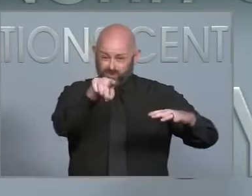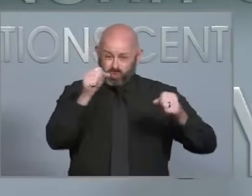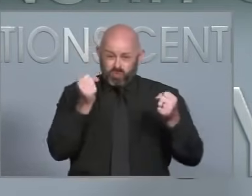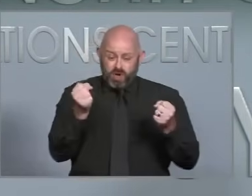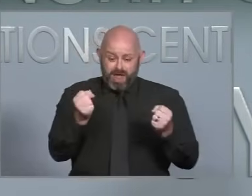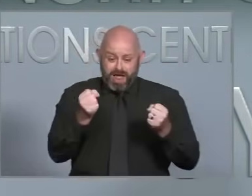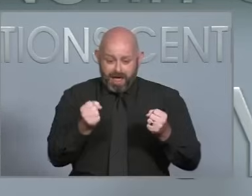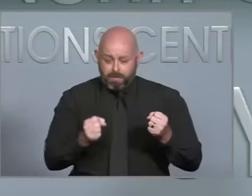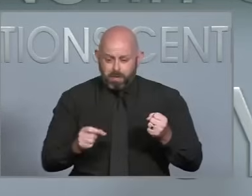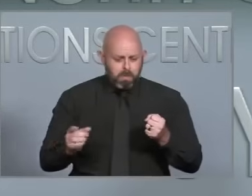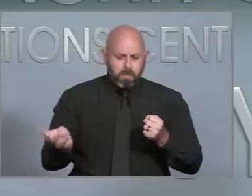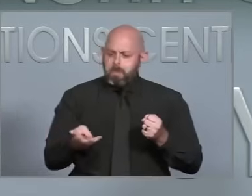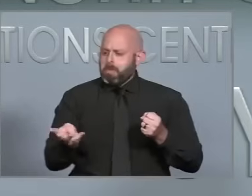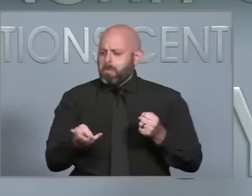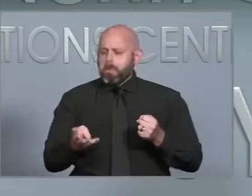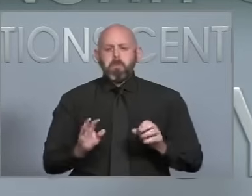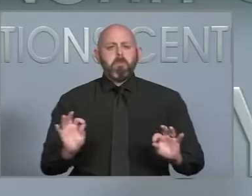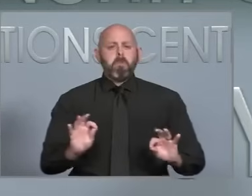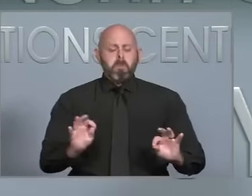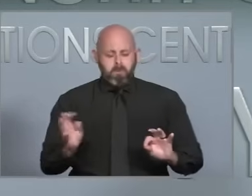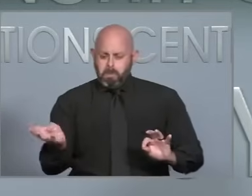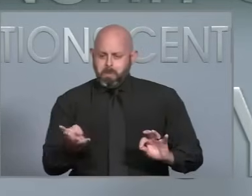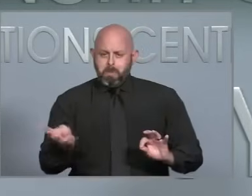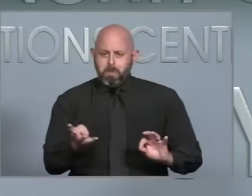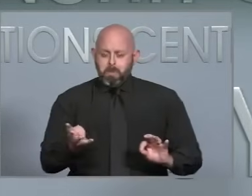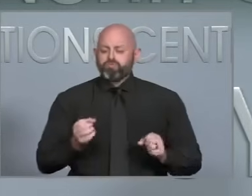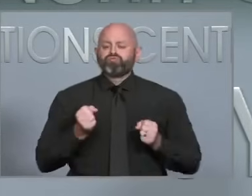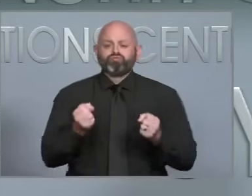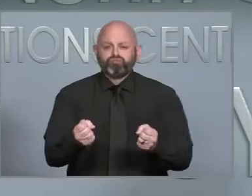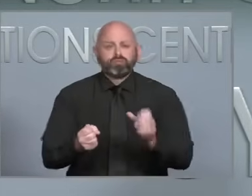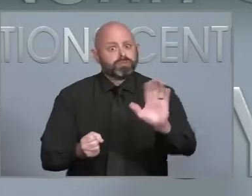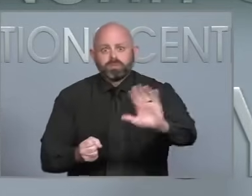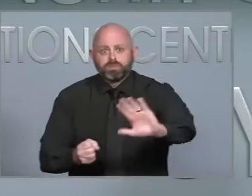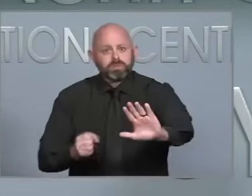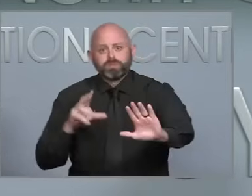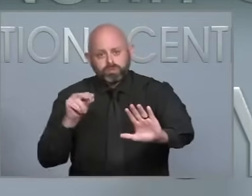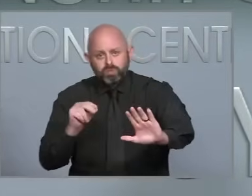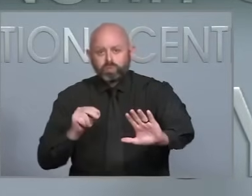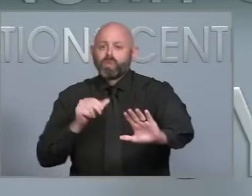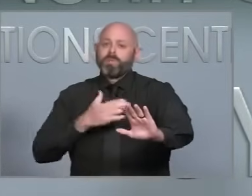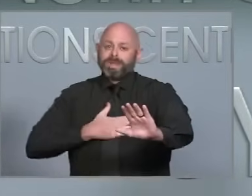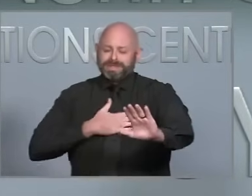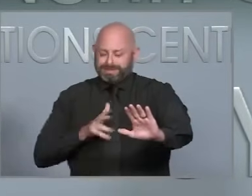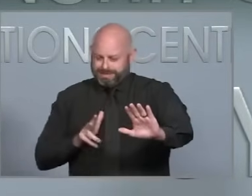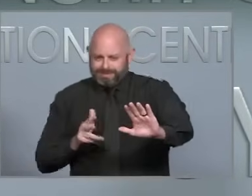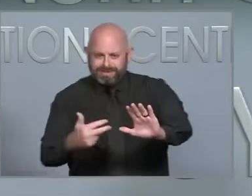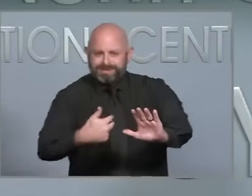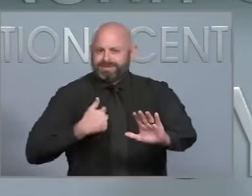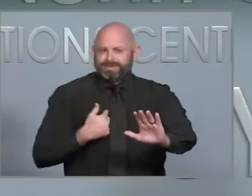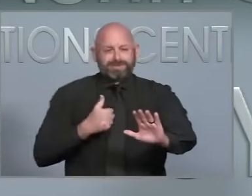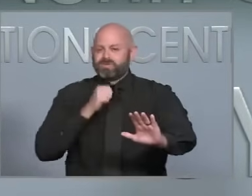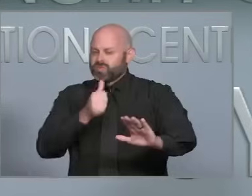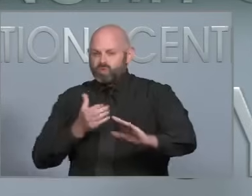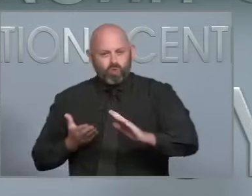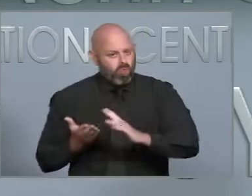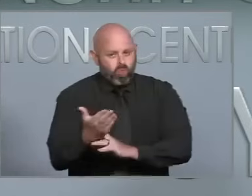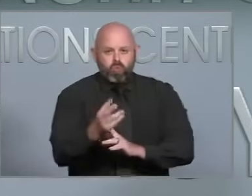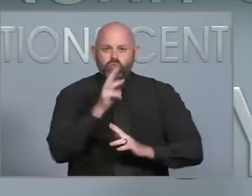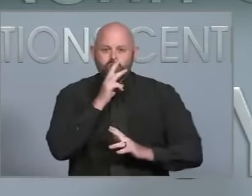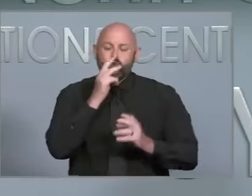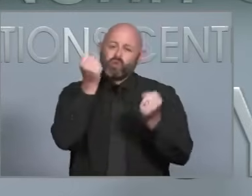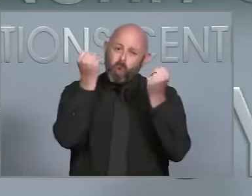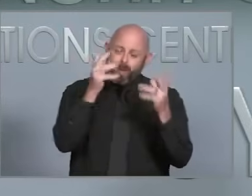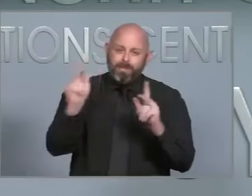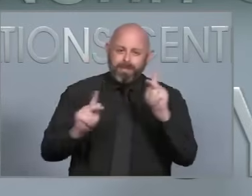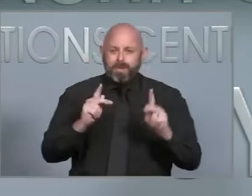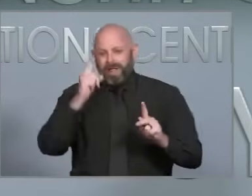floodwaters. As I've said so many times, we've lost too many North Carolinians who've driven into floodwaters.